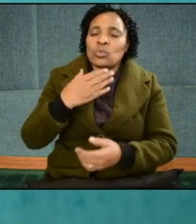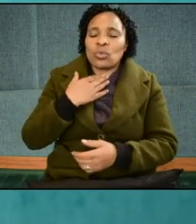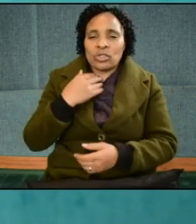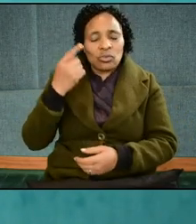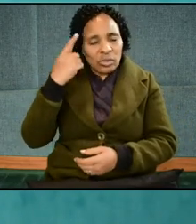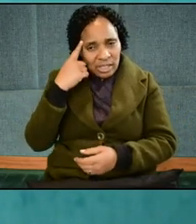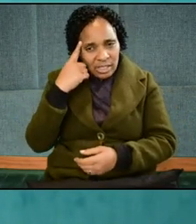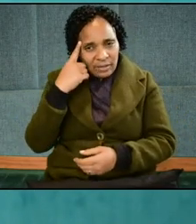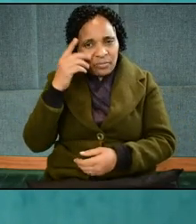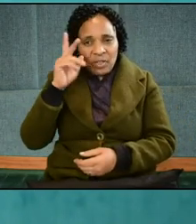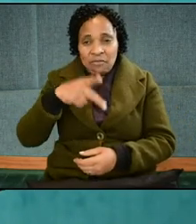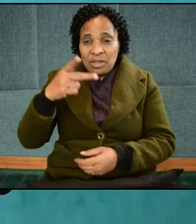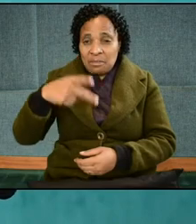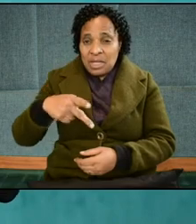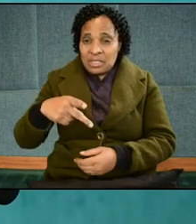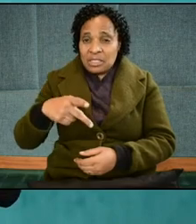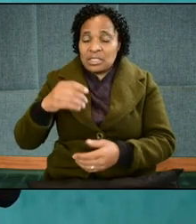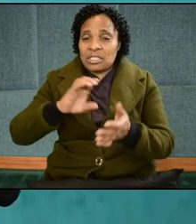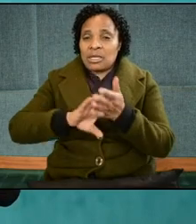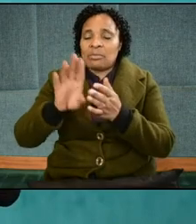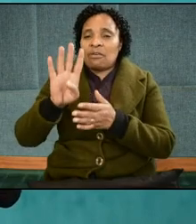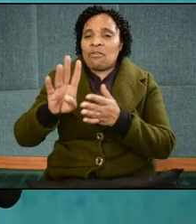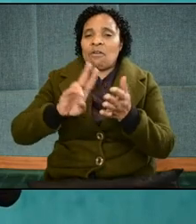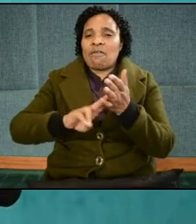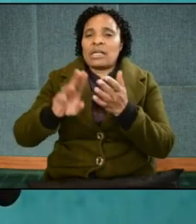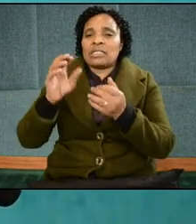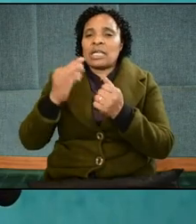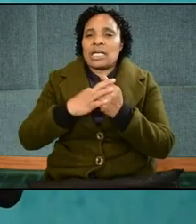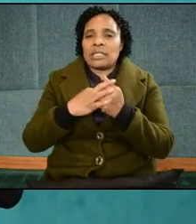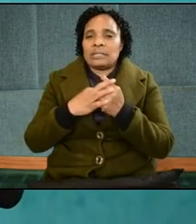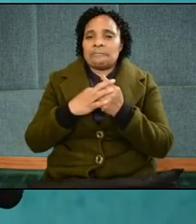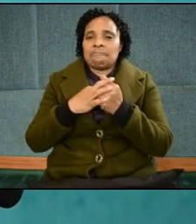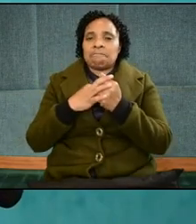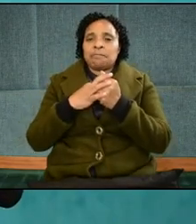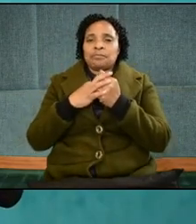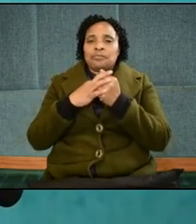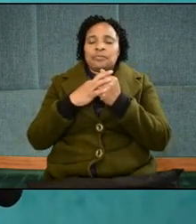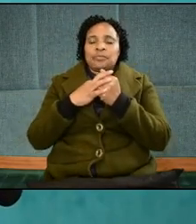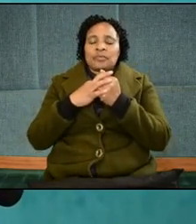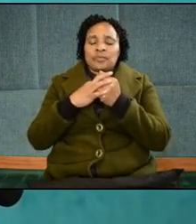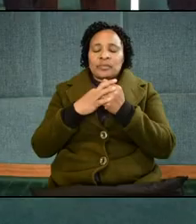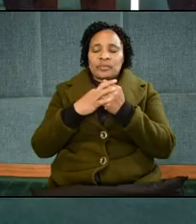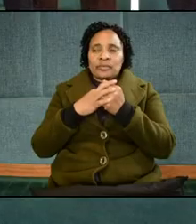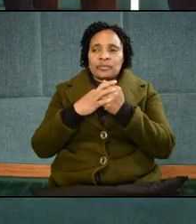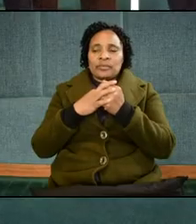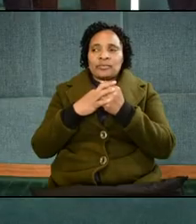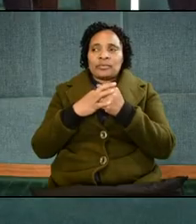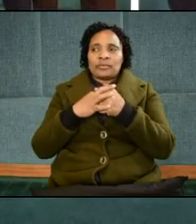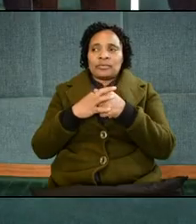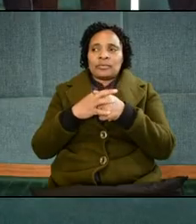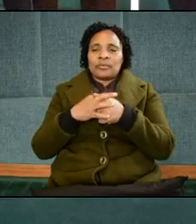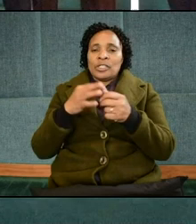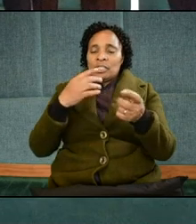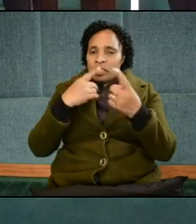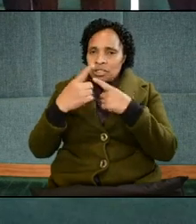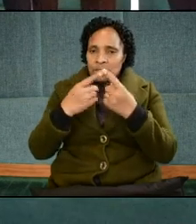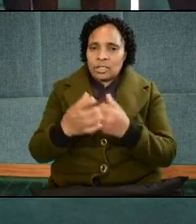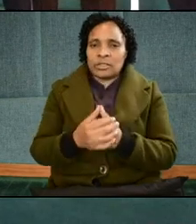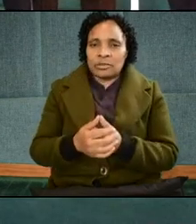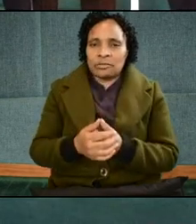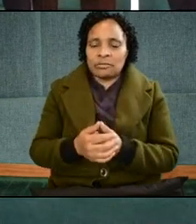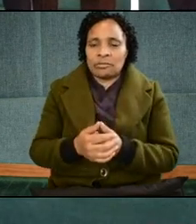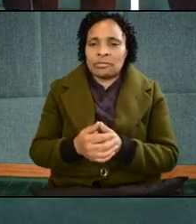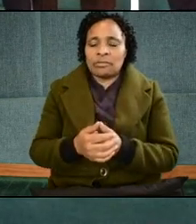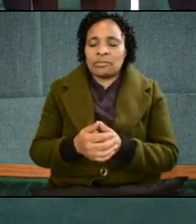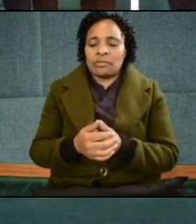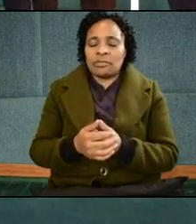think. Philippians chapter 4, verse 8. Mm-hmm. Philippians 4, 8. It's in the